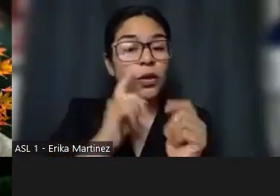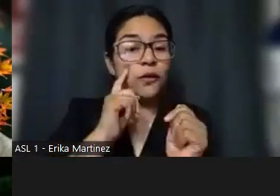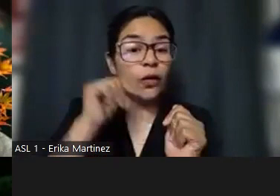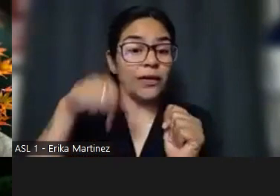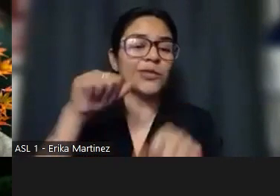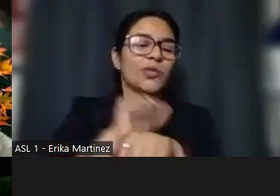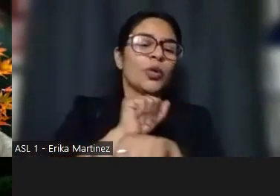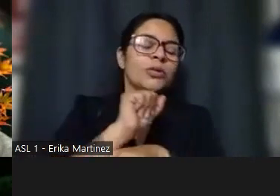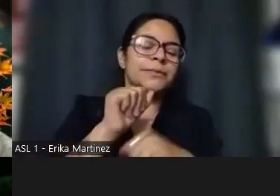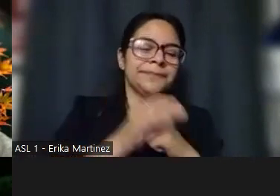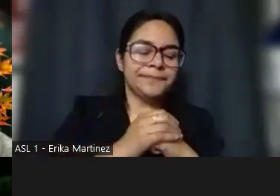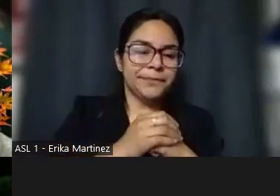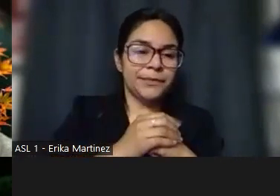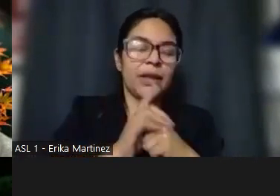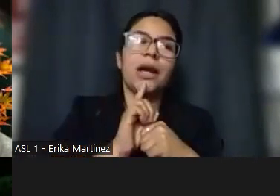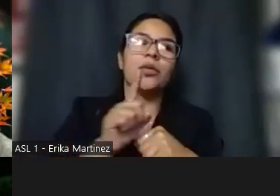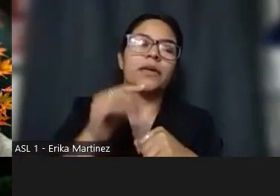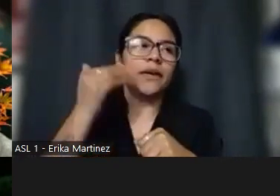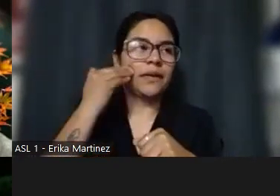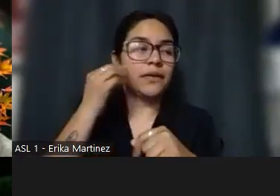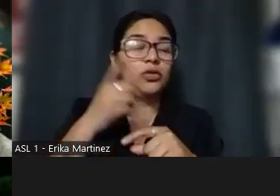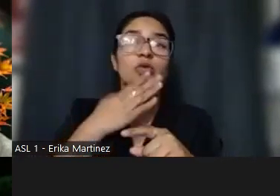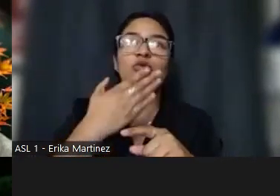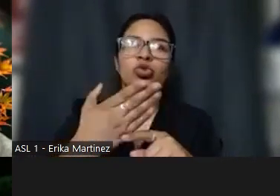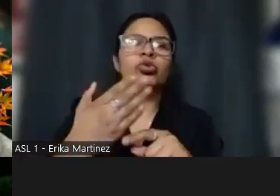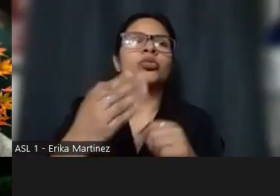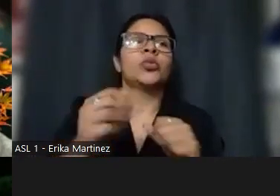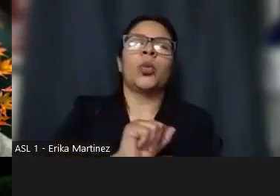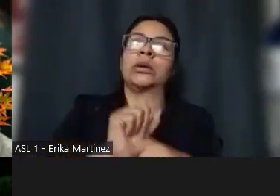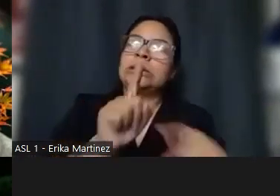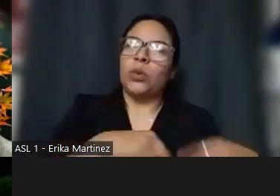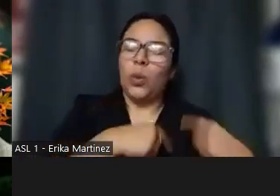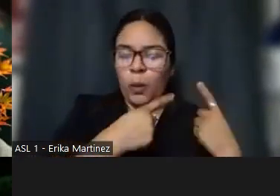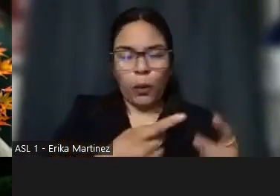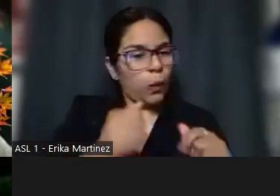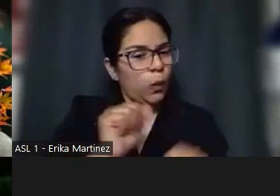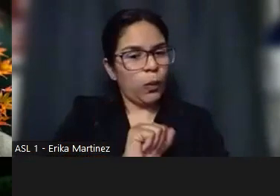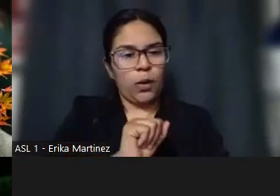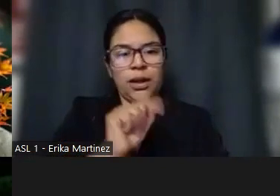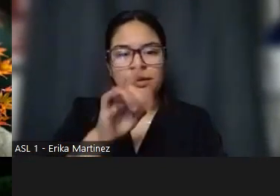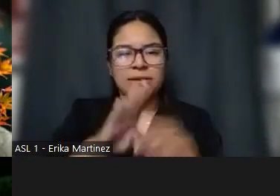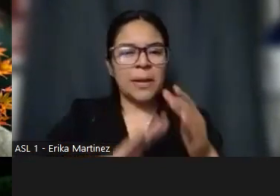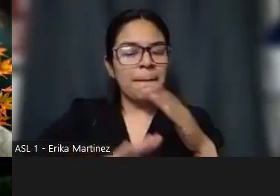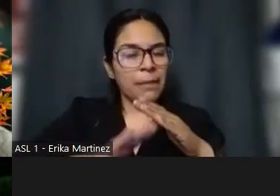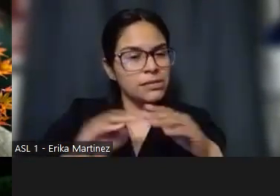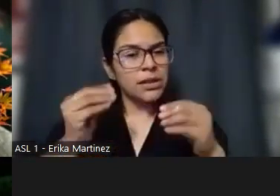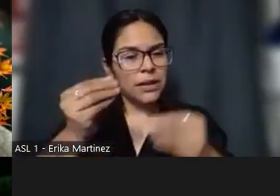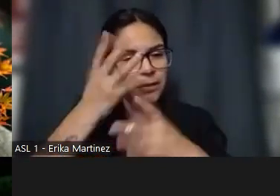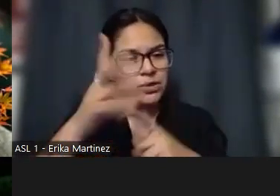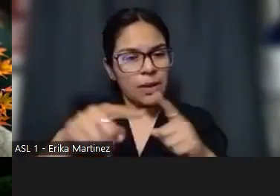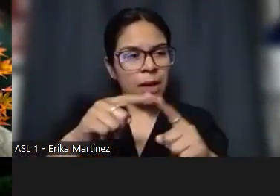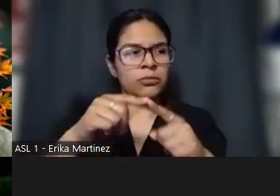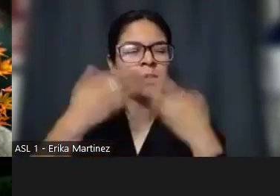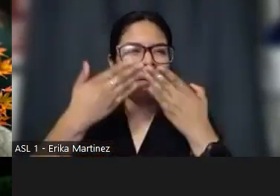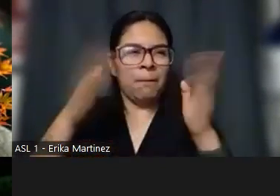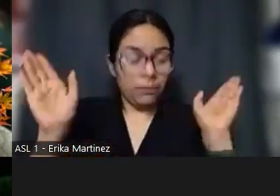work. I think it's absolutely shocking that it's taken this long for us to even get this very basic information about public guardianship.